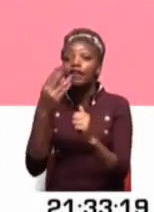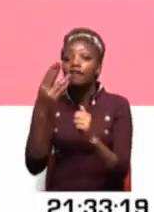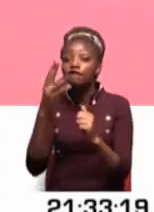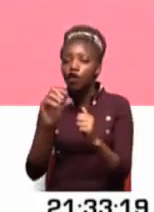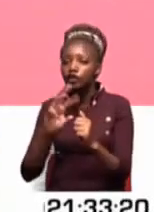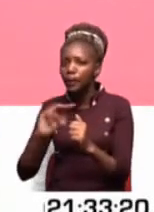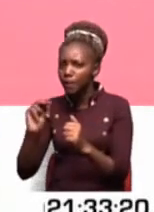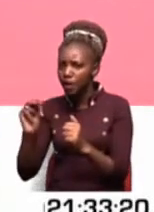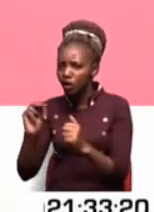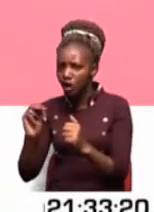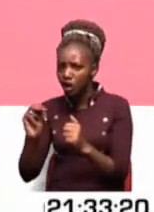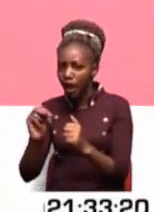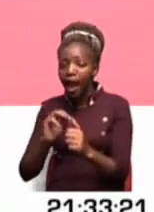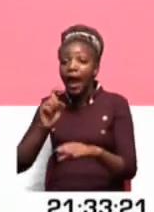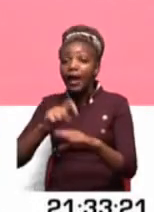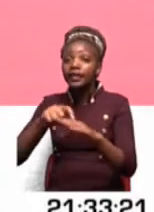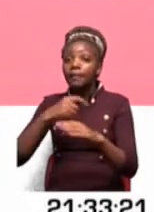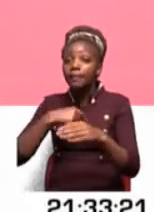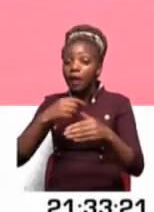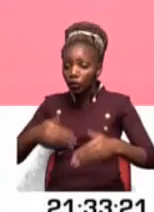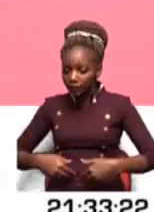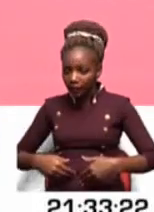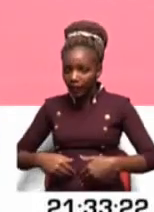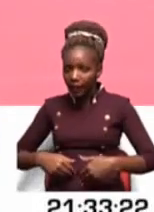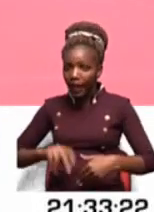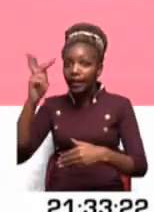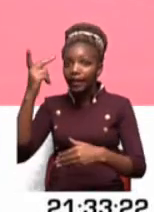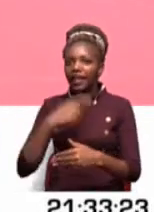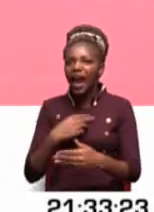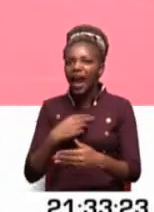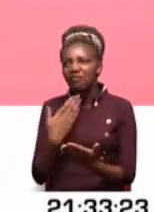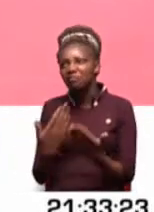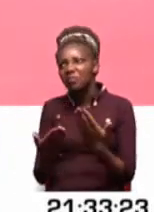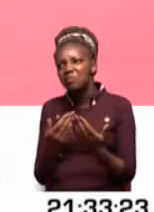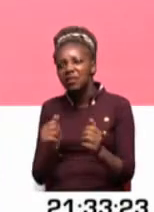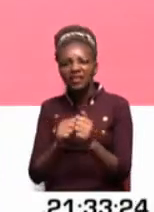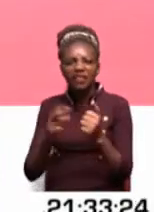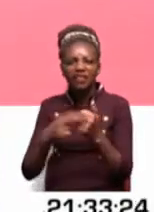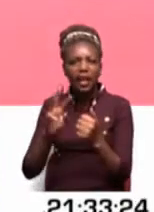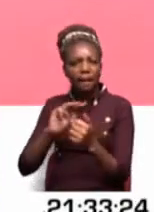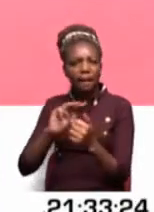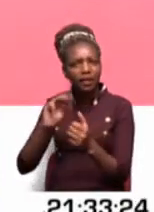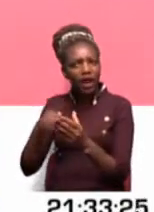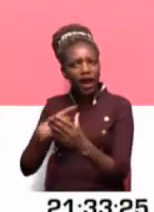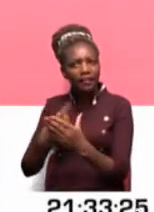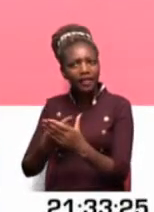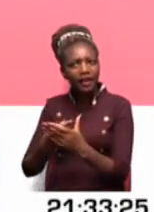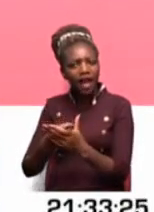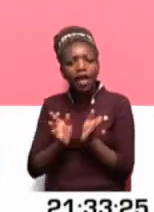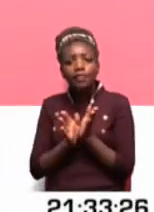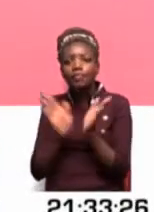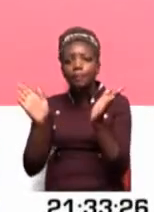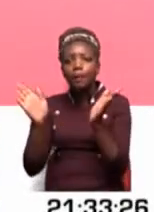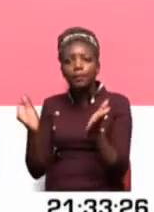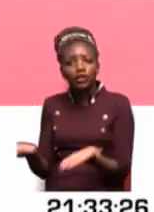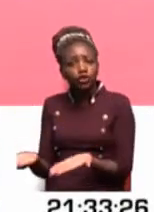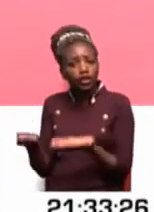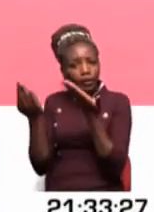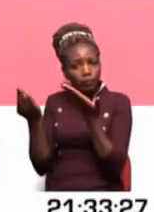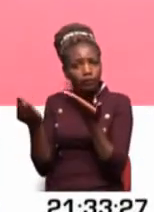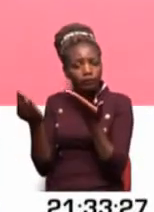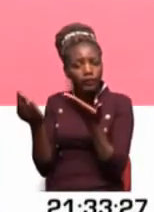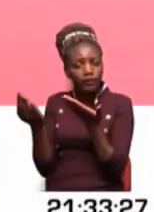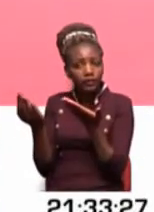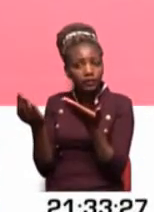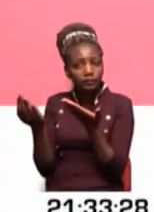In fact, when I was a young person, I remember Kenya with a population of about 17 million. Mm-hmm. And so the population growth is not exactly